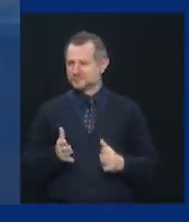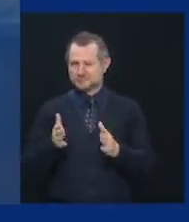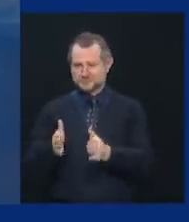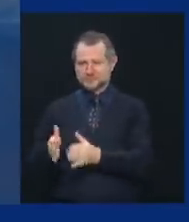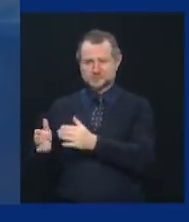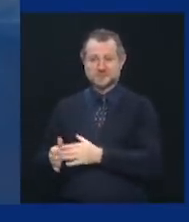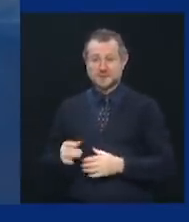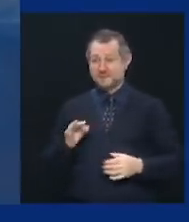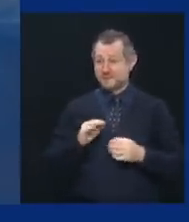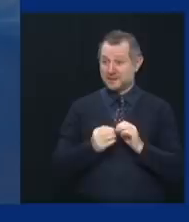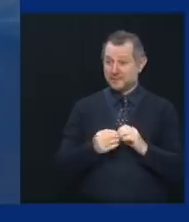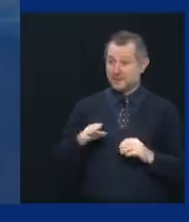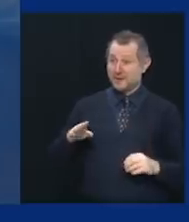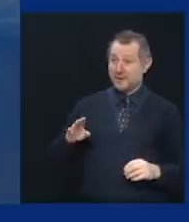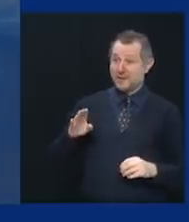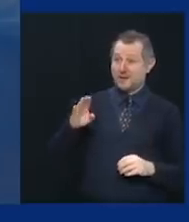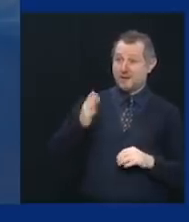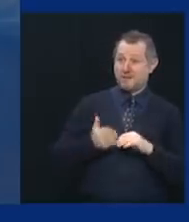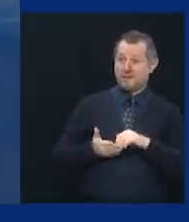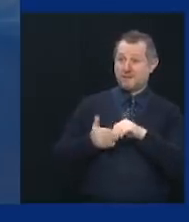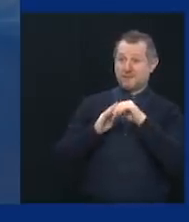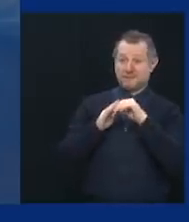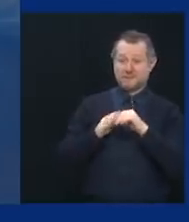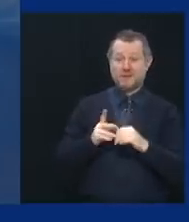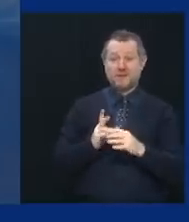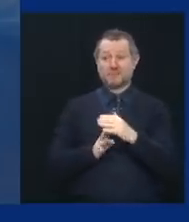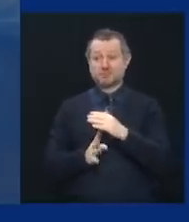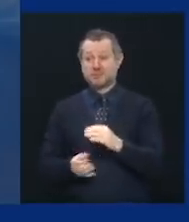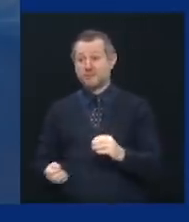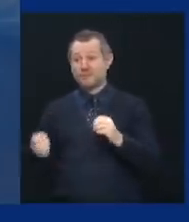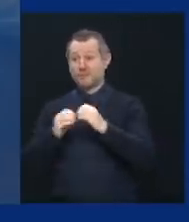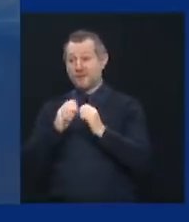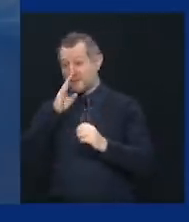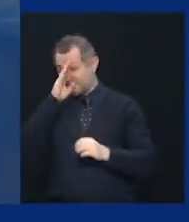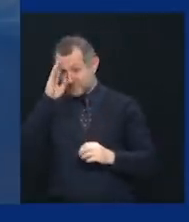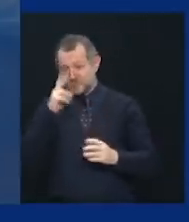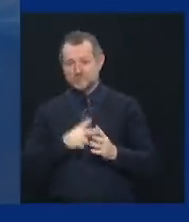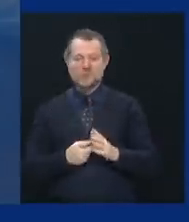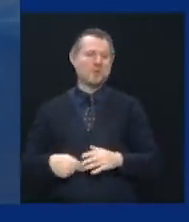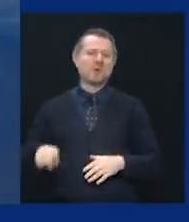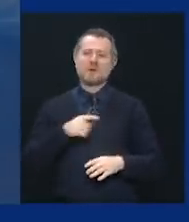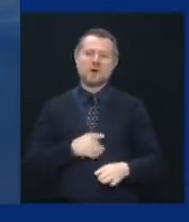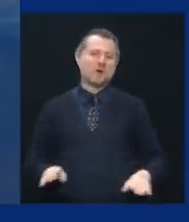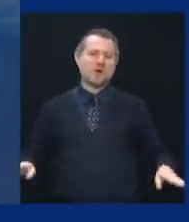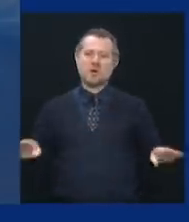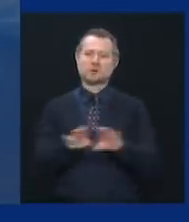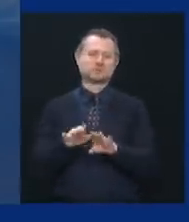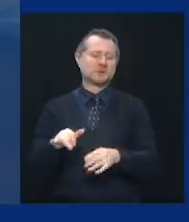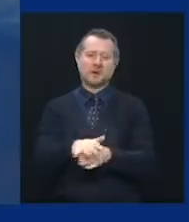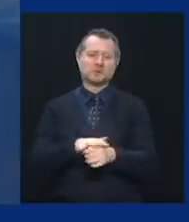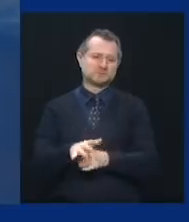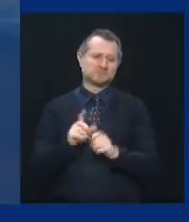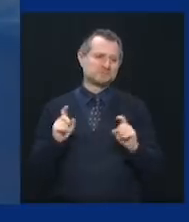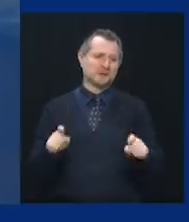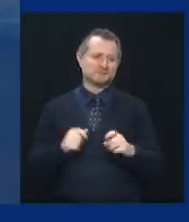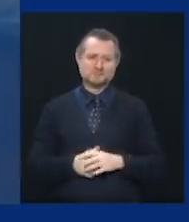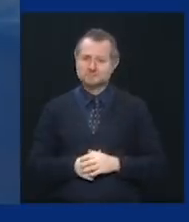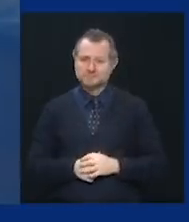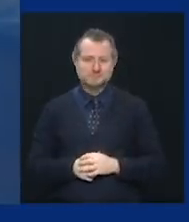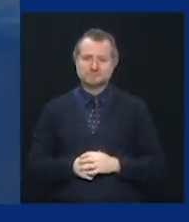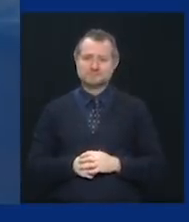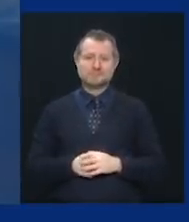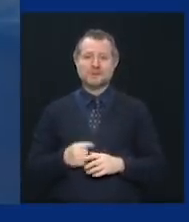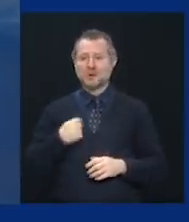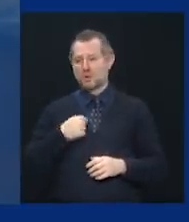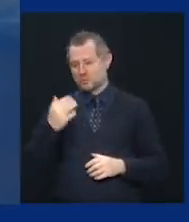You overload the hospitals, the region will close down. You know, we know what is going to